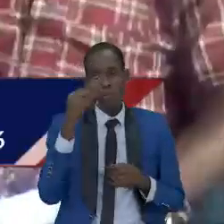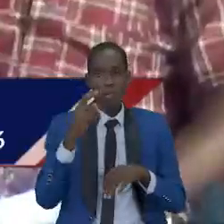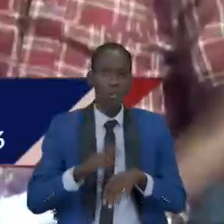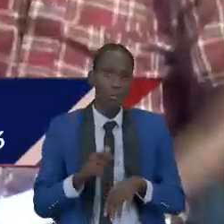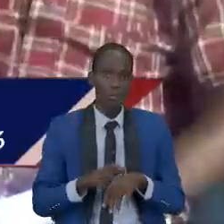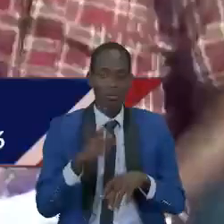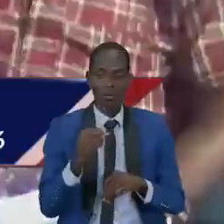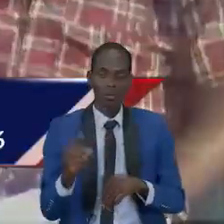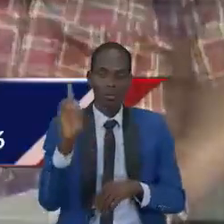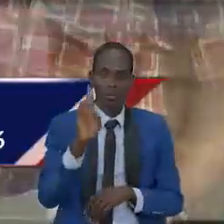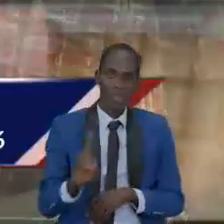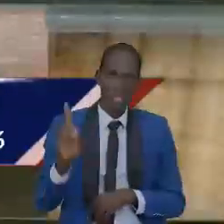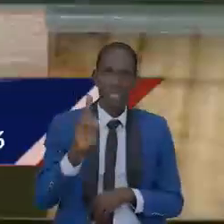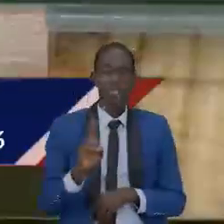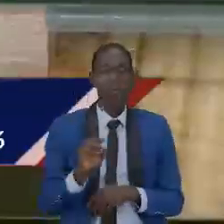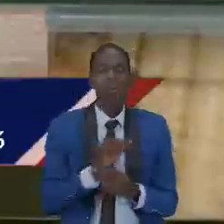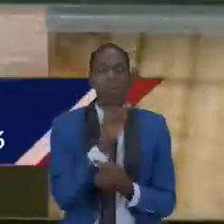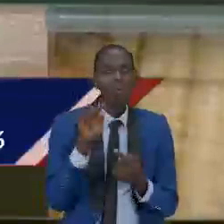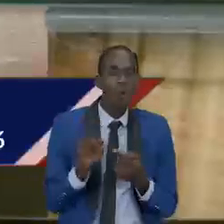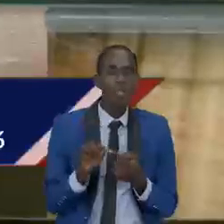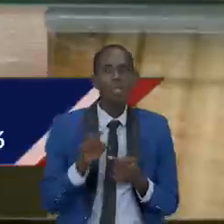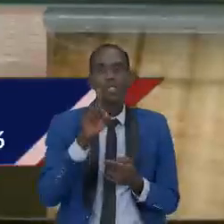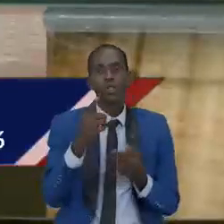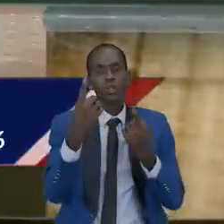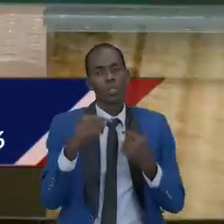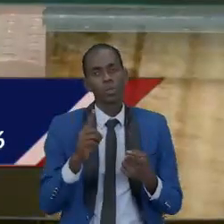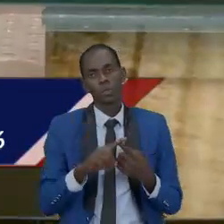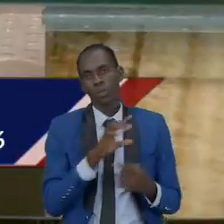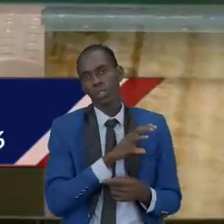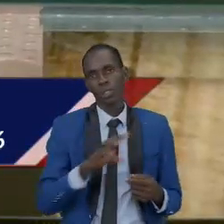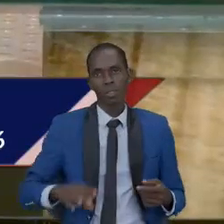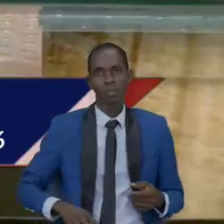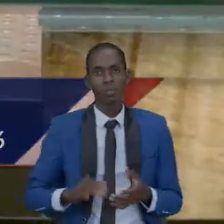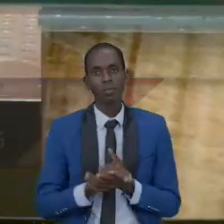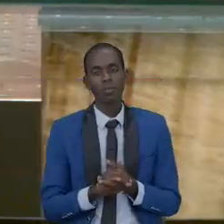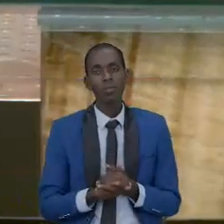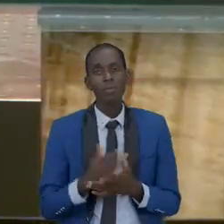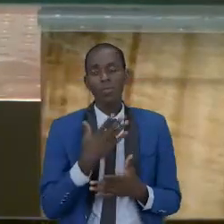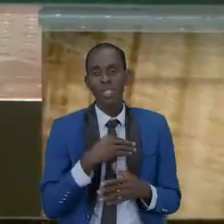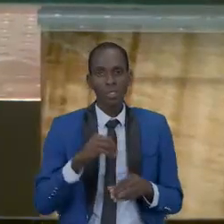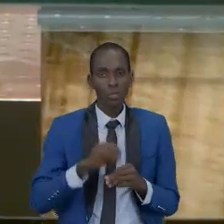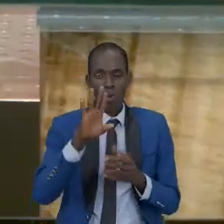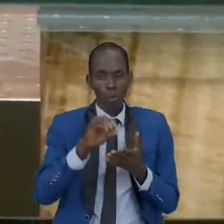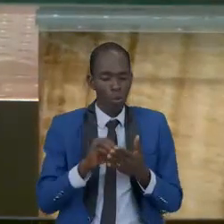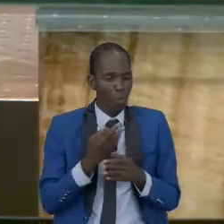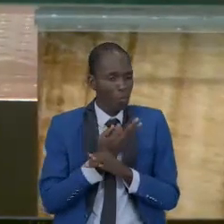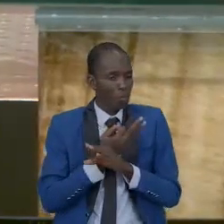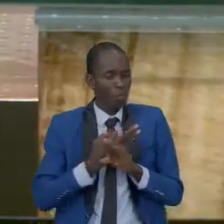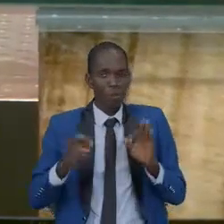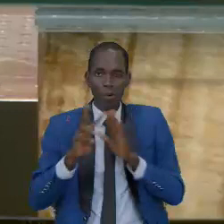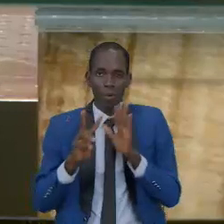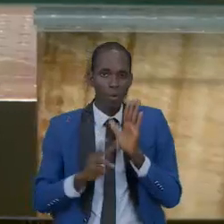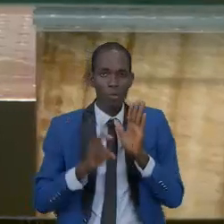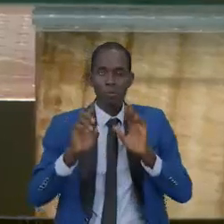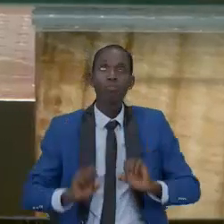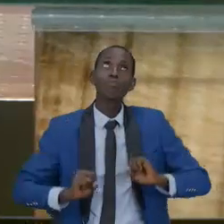the date when you came to Christ, and in your free volition, you surrender to